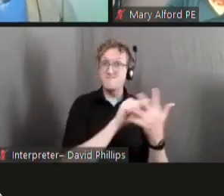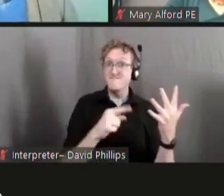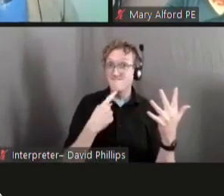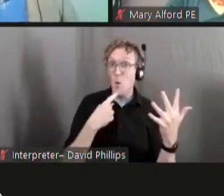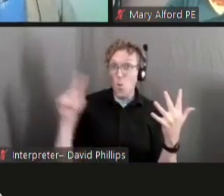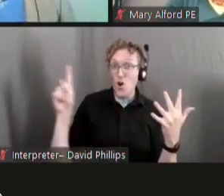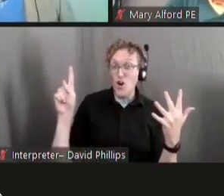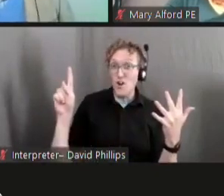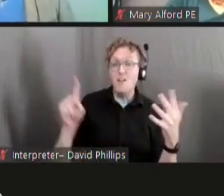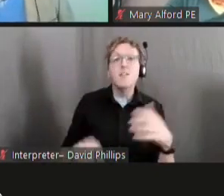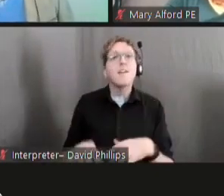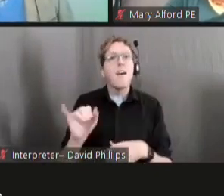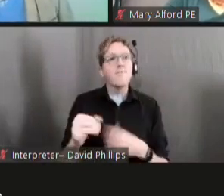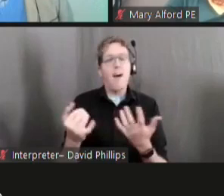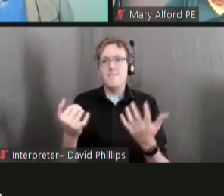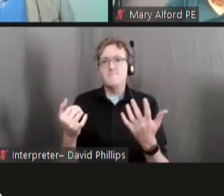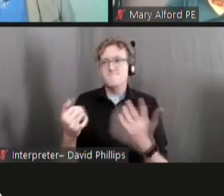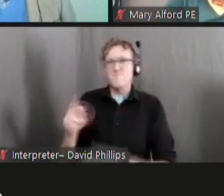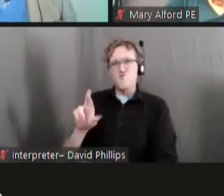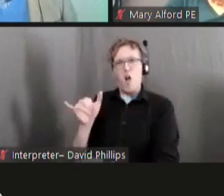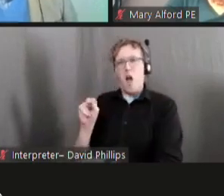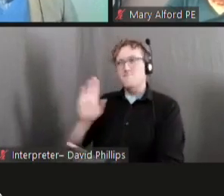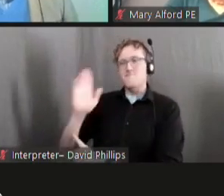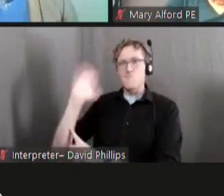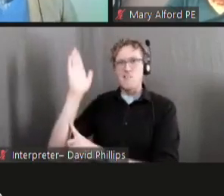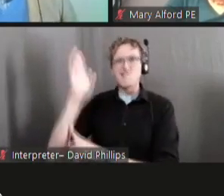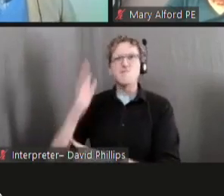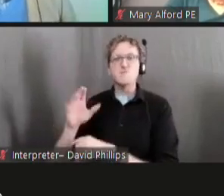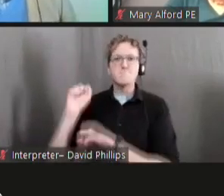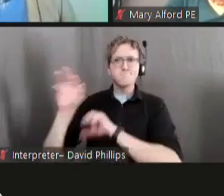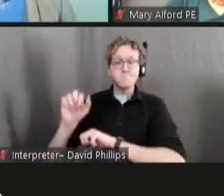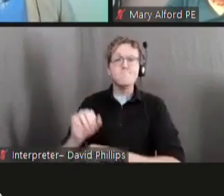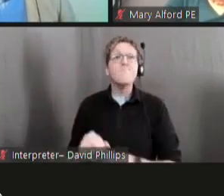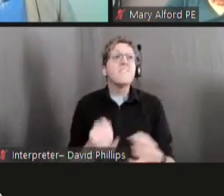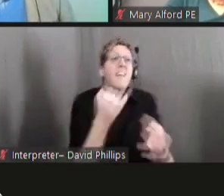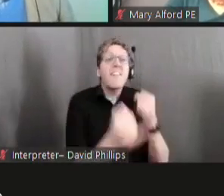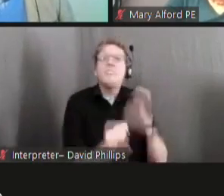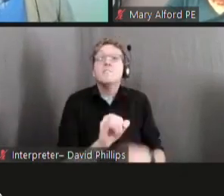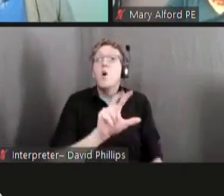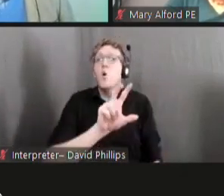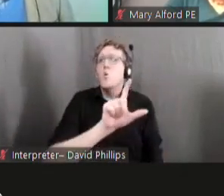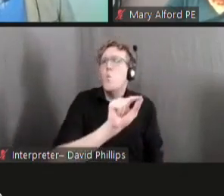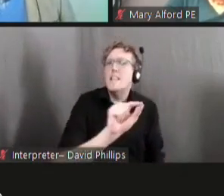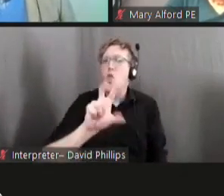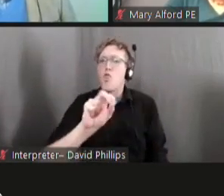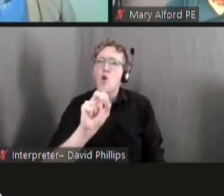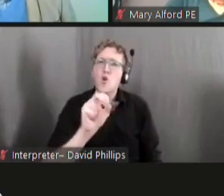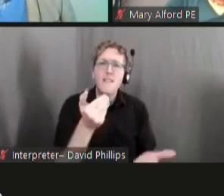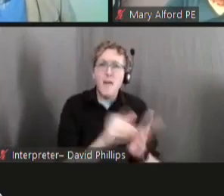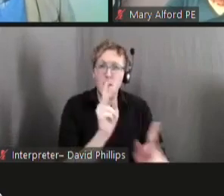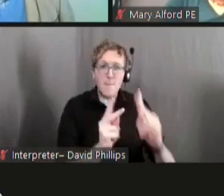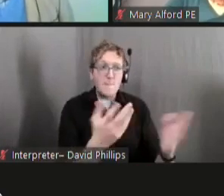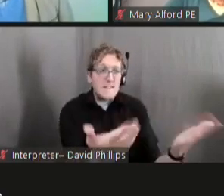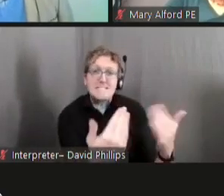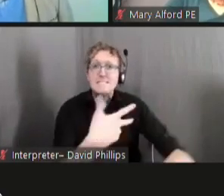as Ryan mentioned earlier from his excellent presentation and giving us the facts, if we get that last 20, 30,000, we push further, we can limit